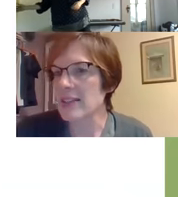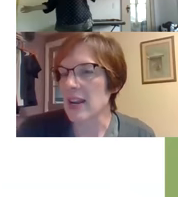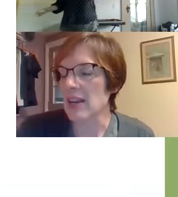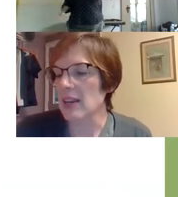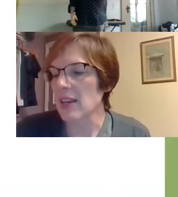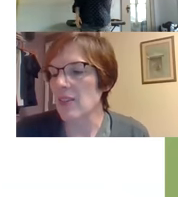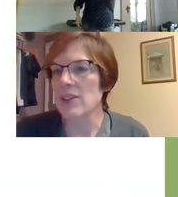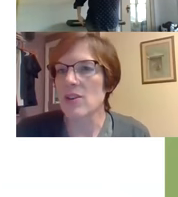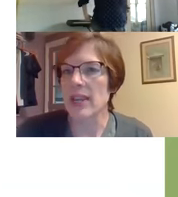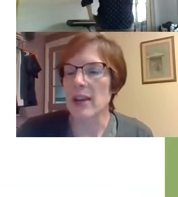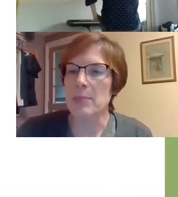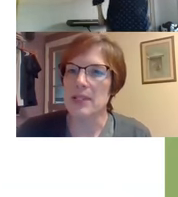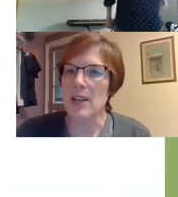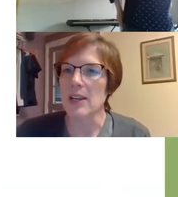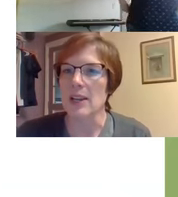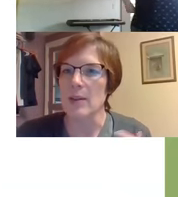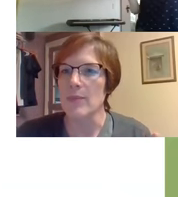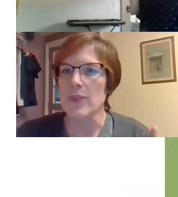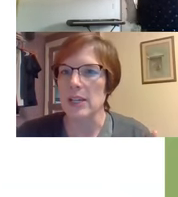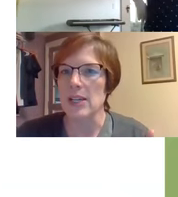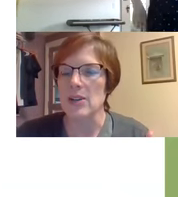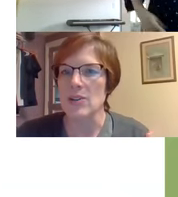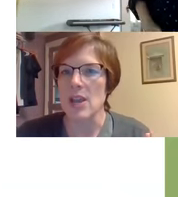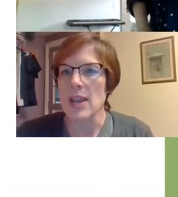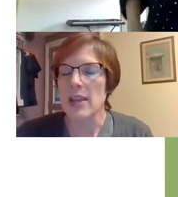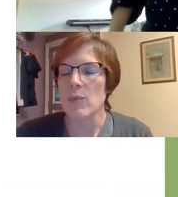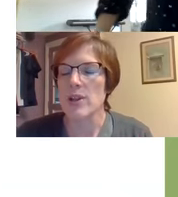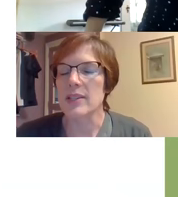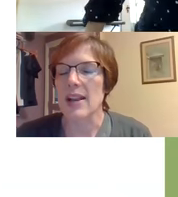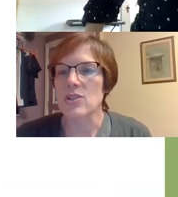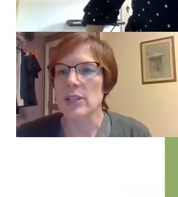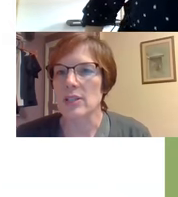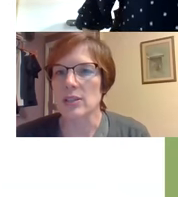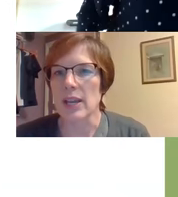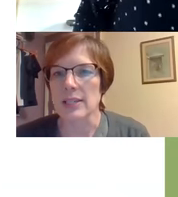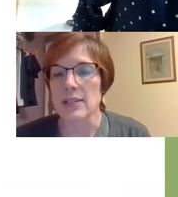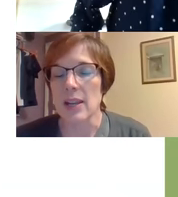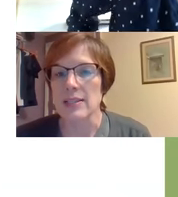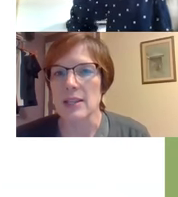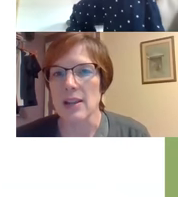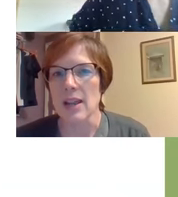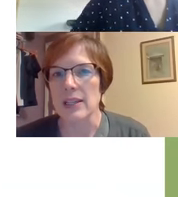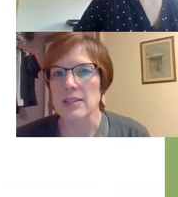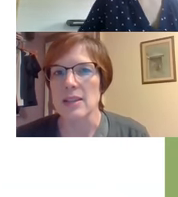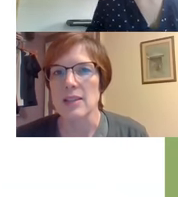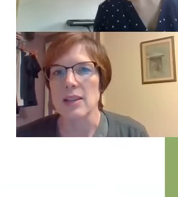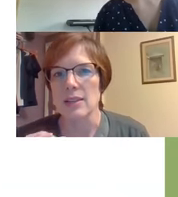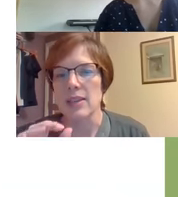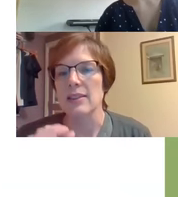of fascinating. Even though they have been studying hemp for years, it wasn't actually until the